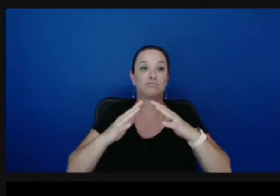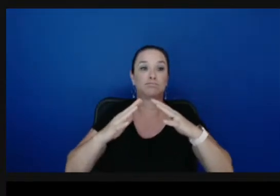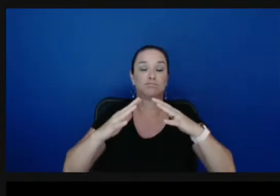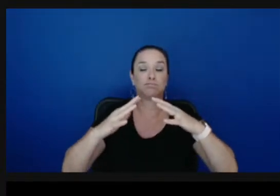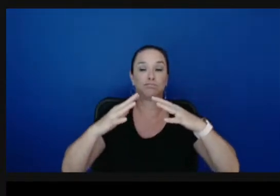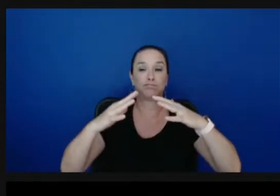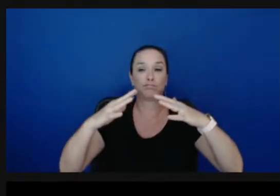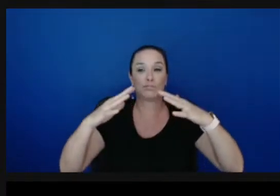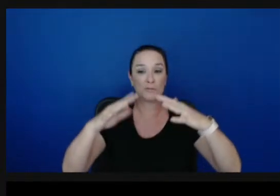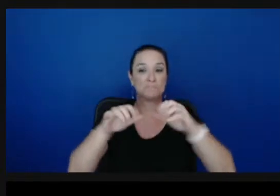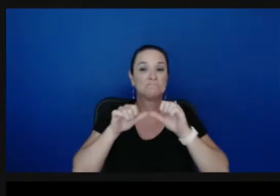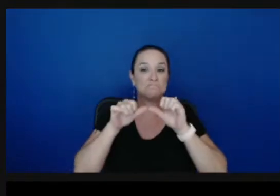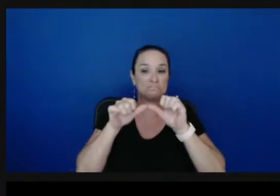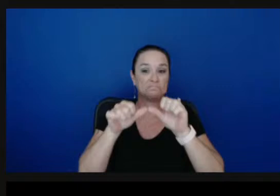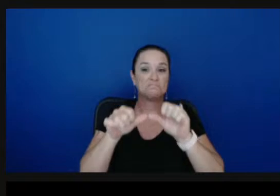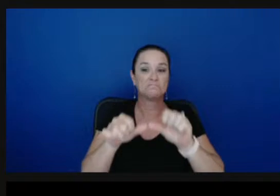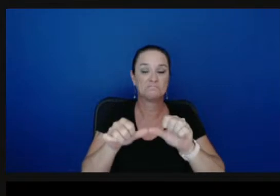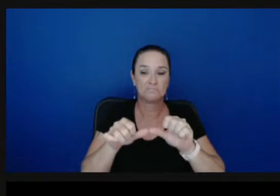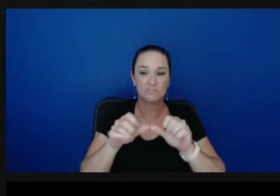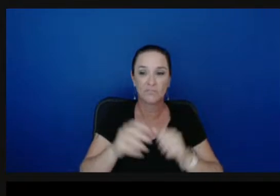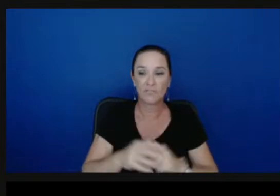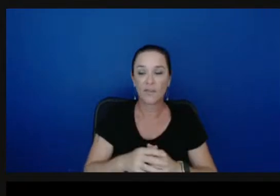consistently and gained perhaps